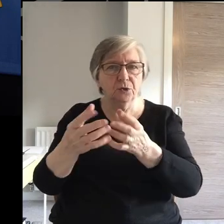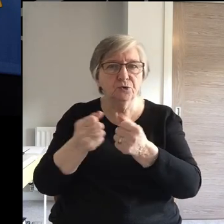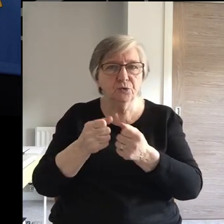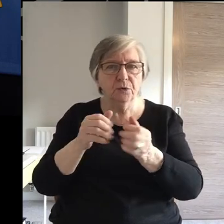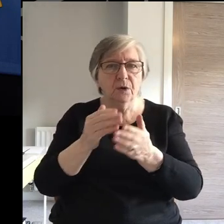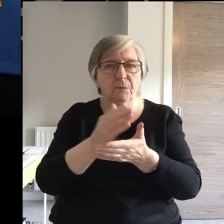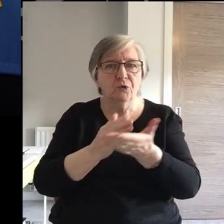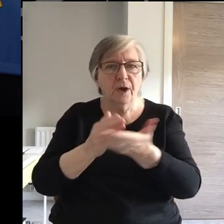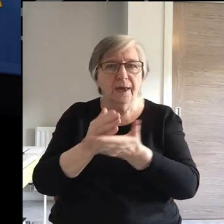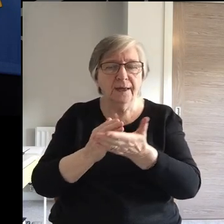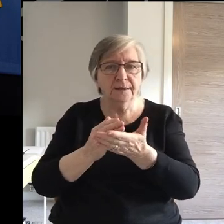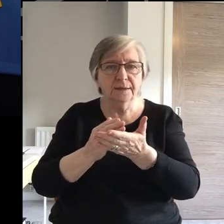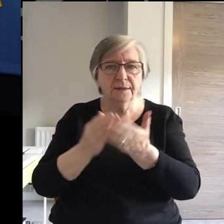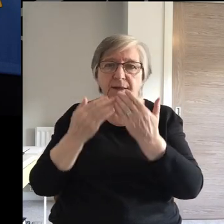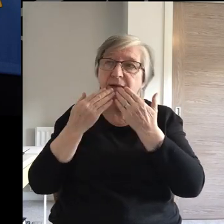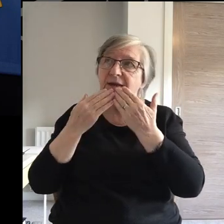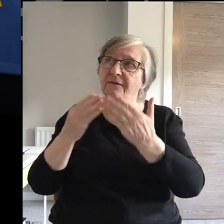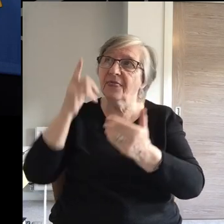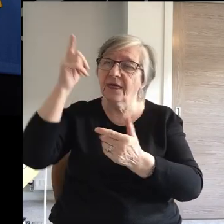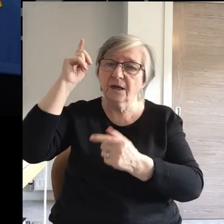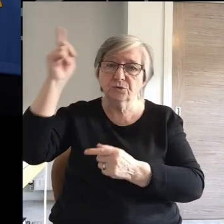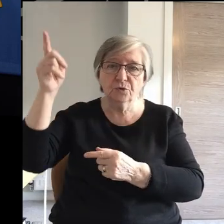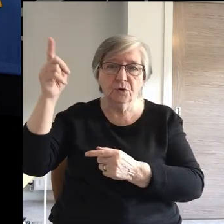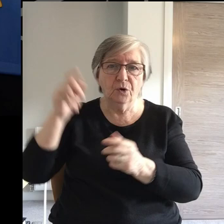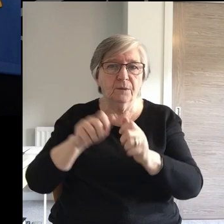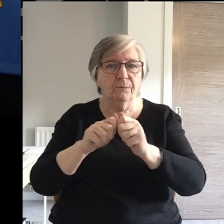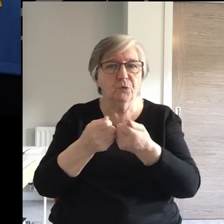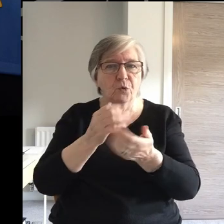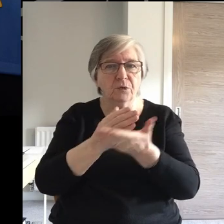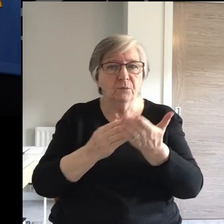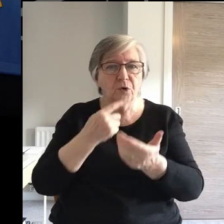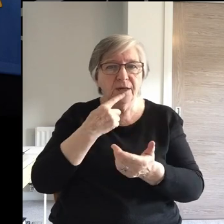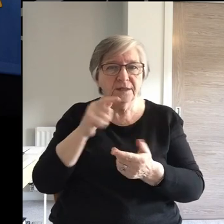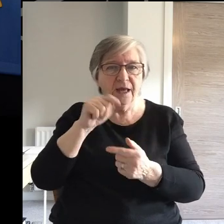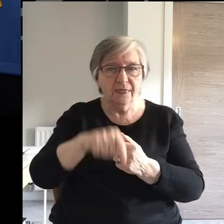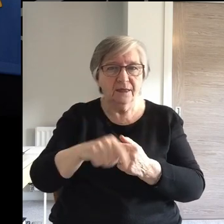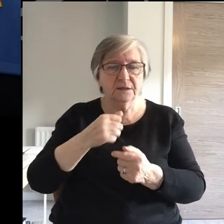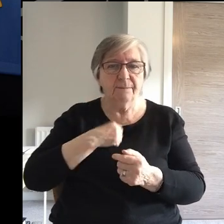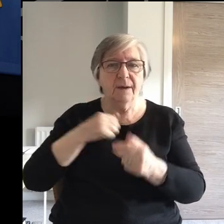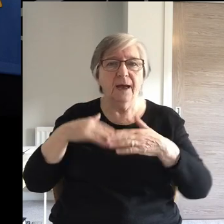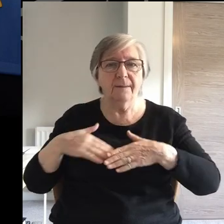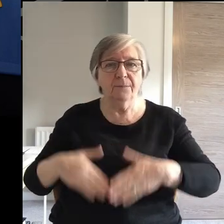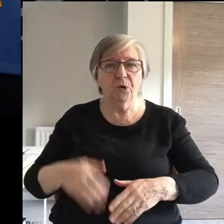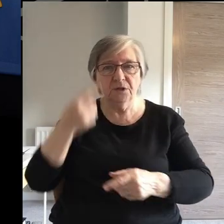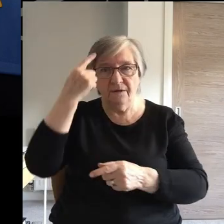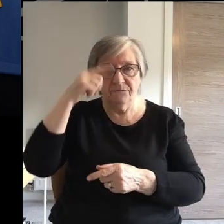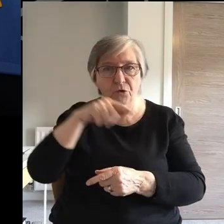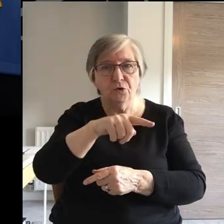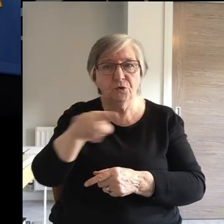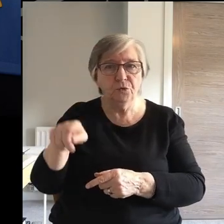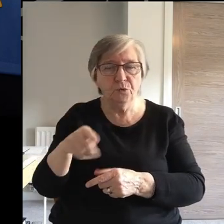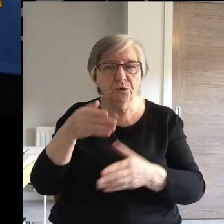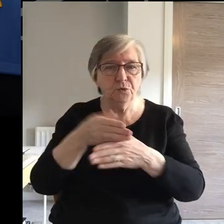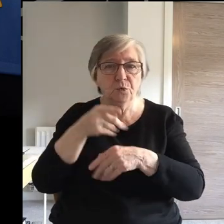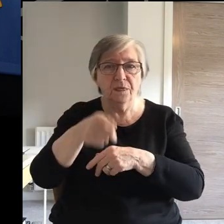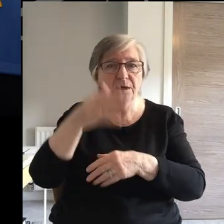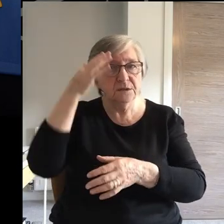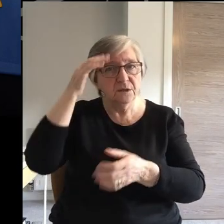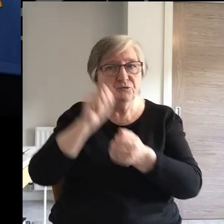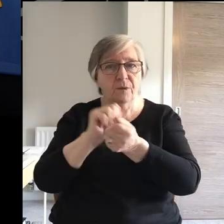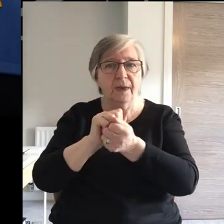bread, and when he'd given thanks, he broke it and said, "This is my body, which is for you. Do this in remembrance of me."